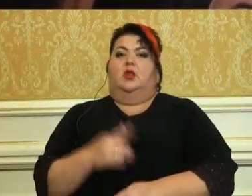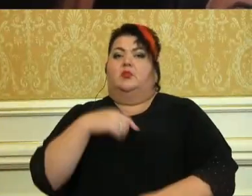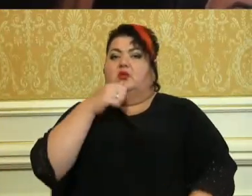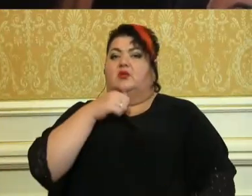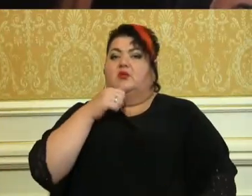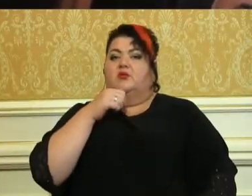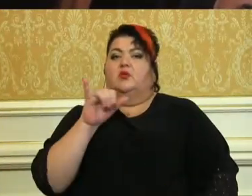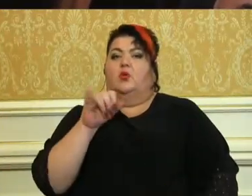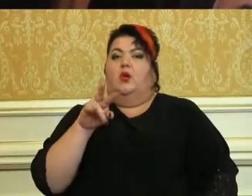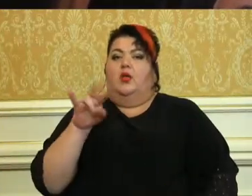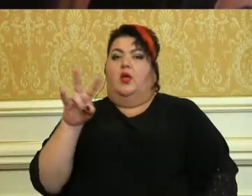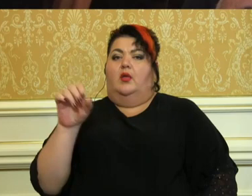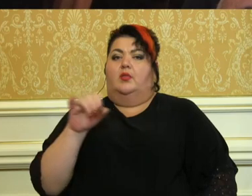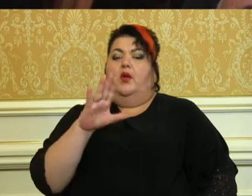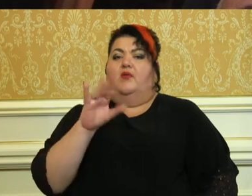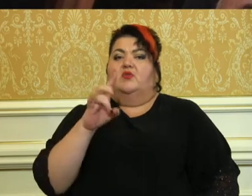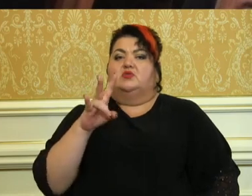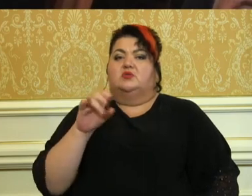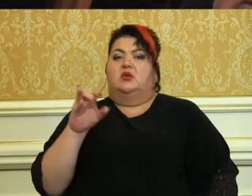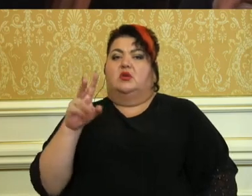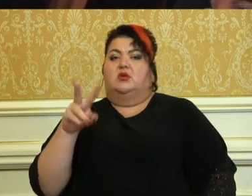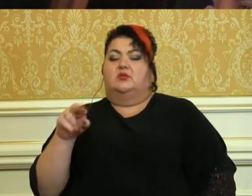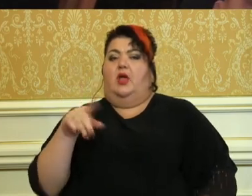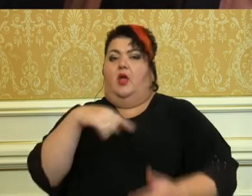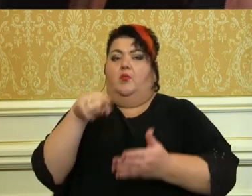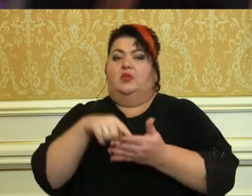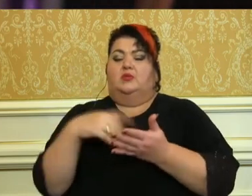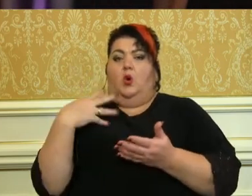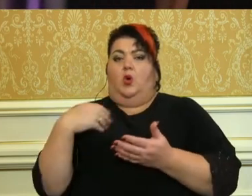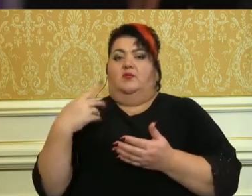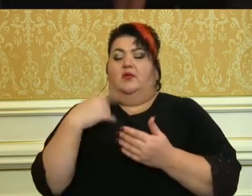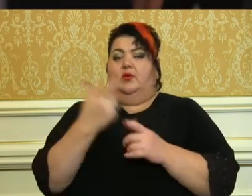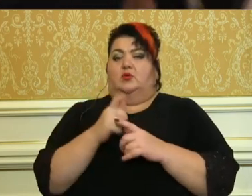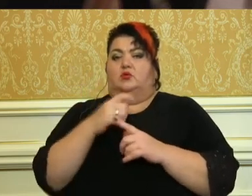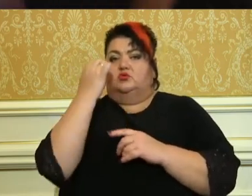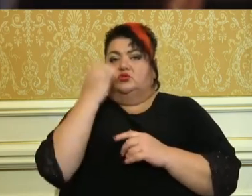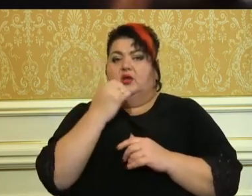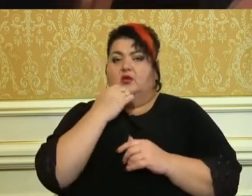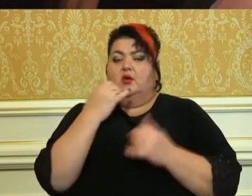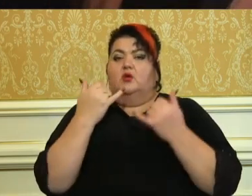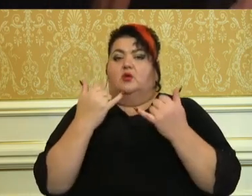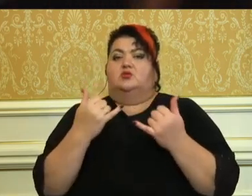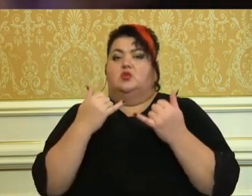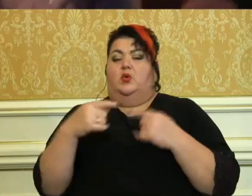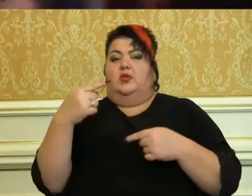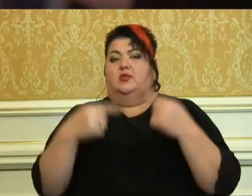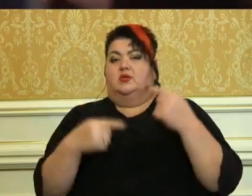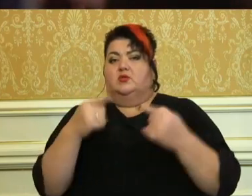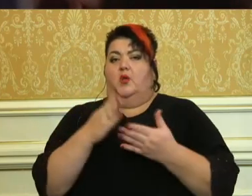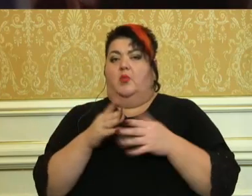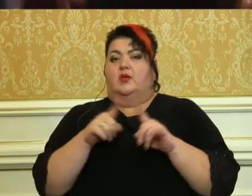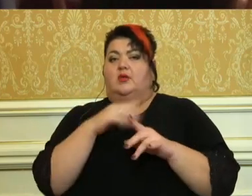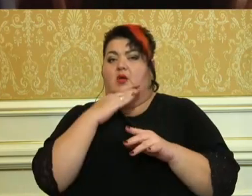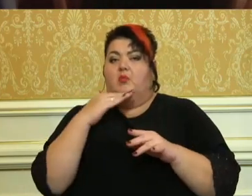My name is Marina Voznitsa. I'm the Ahmadid Clinical Hospital from Lviv. I'm very thankful for this